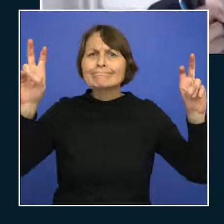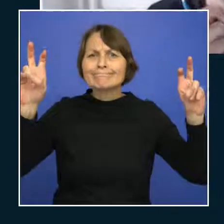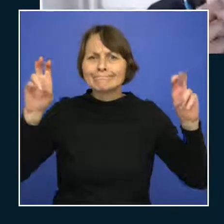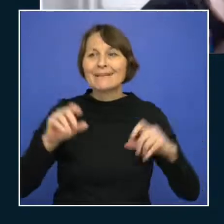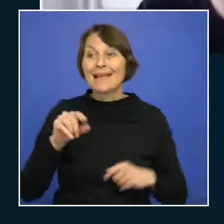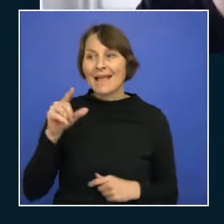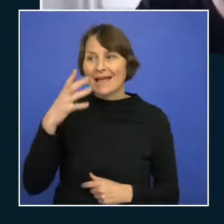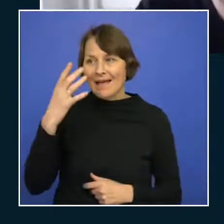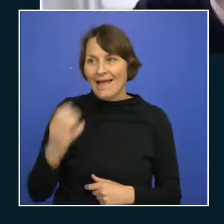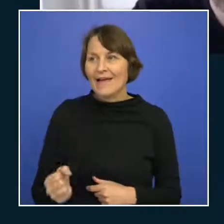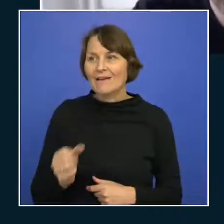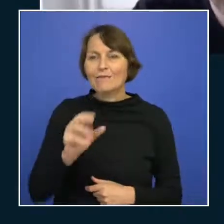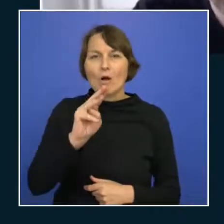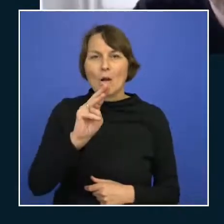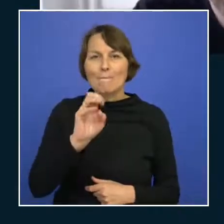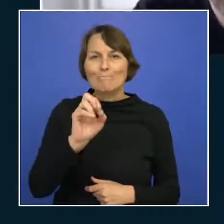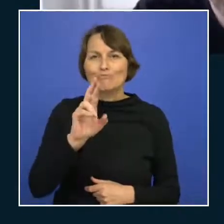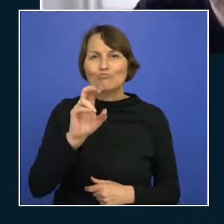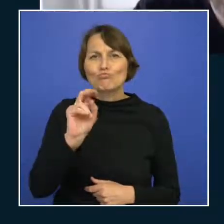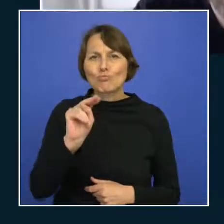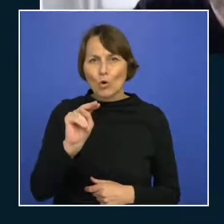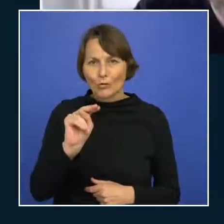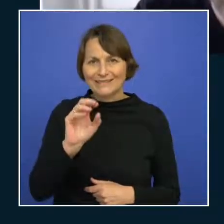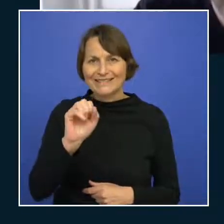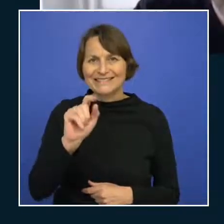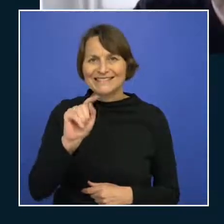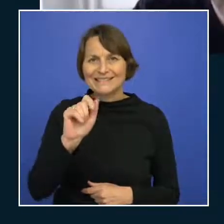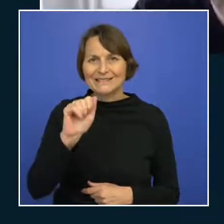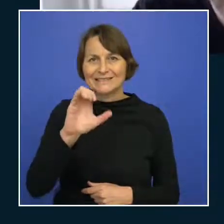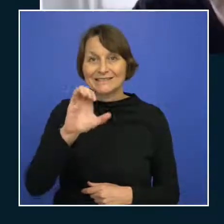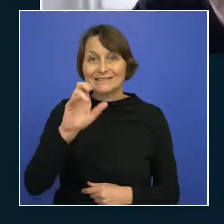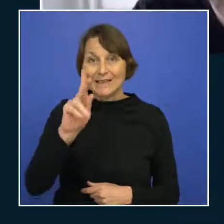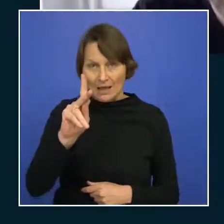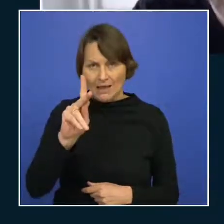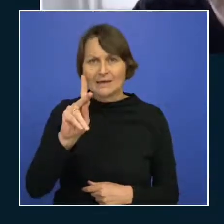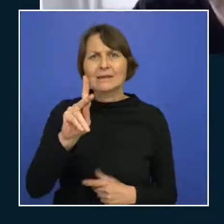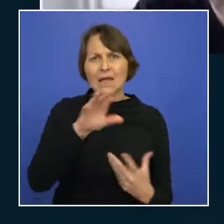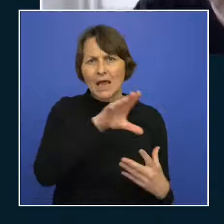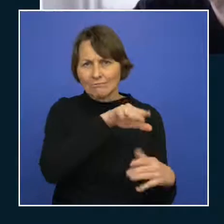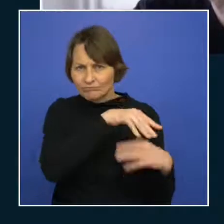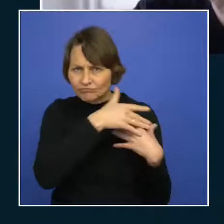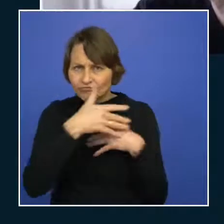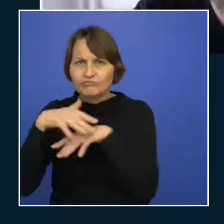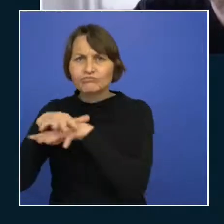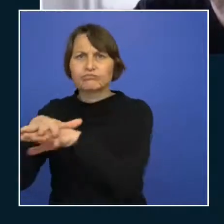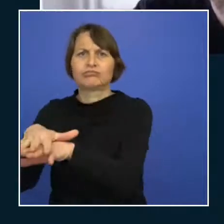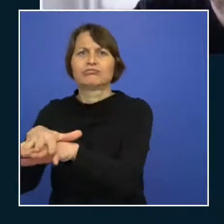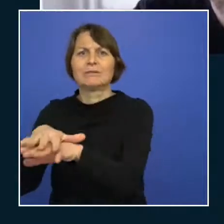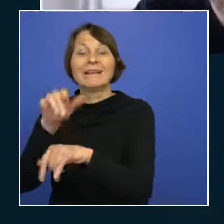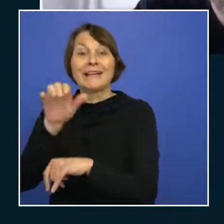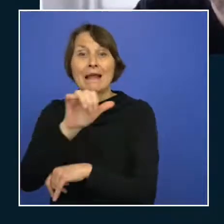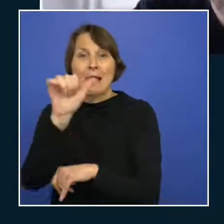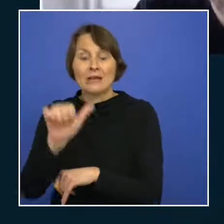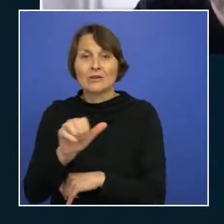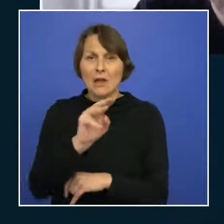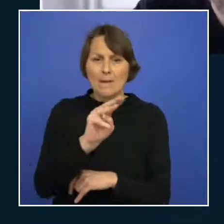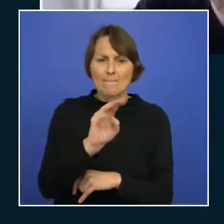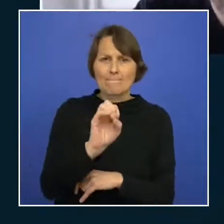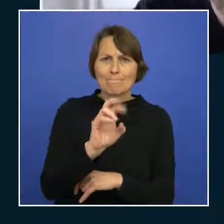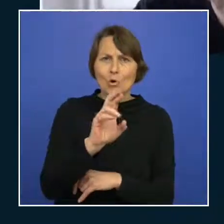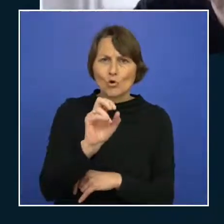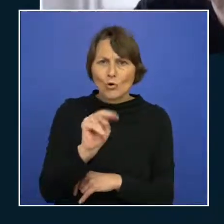Azure with best practices. And yeah, MERN is obviously it's Mongo, it's